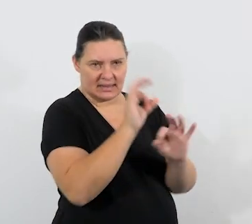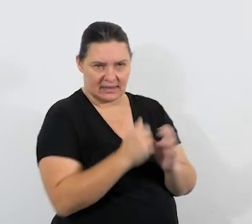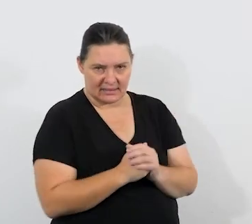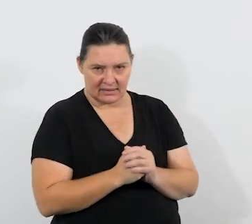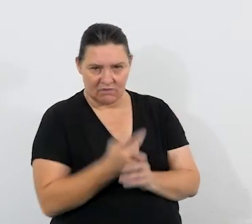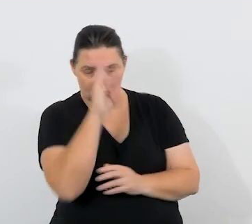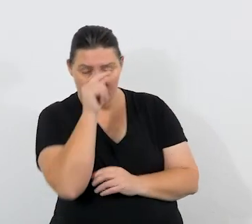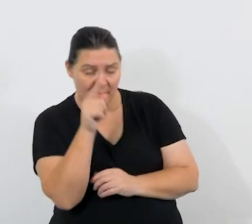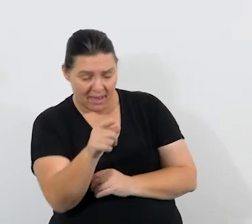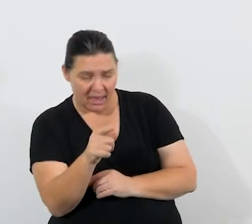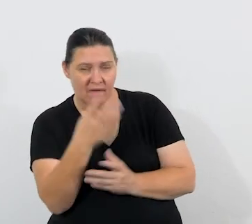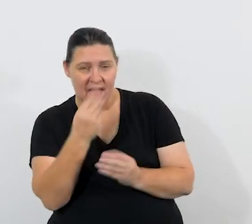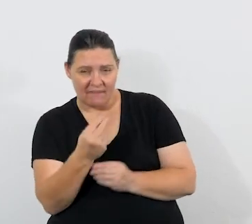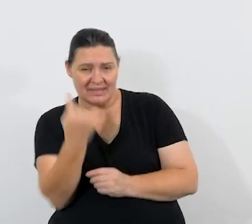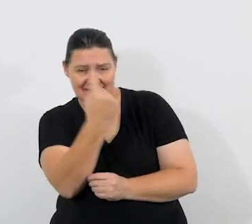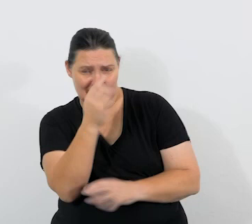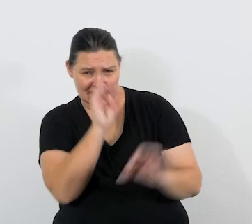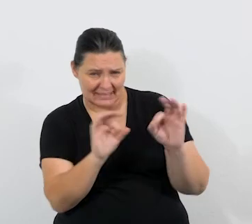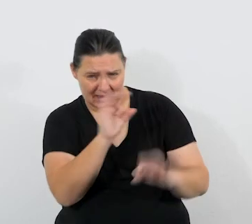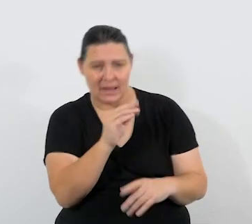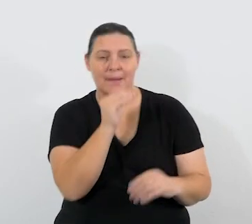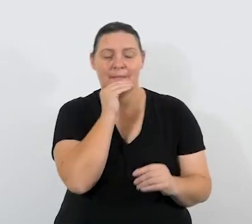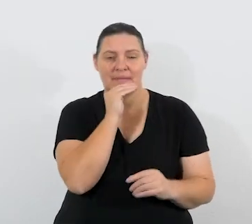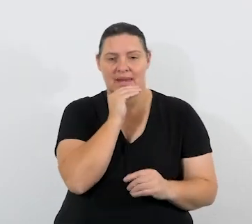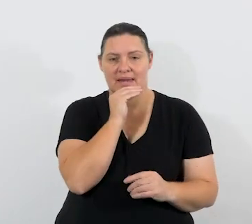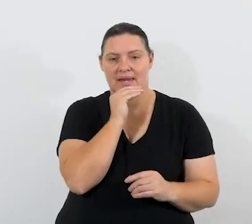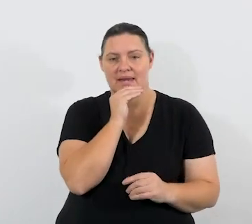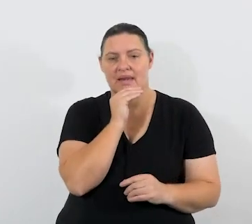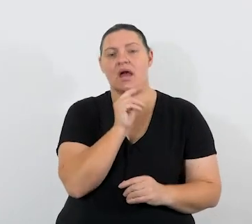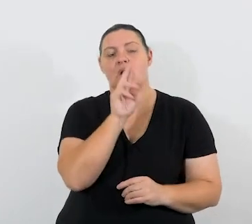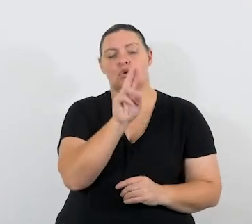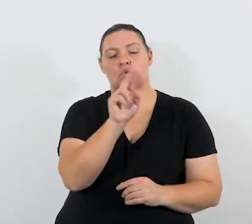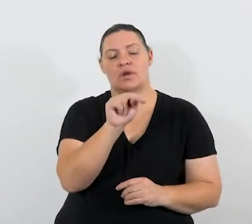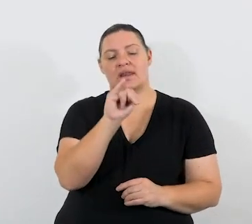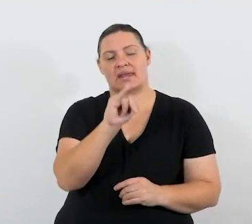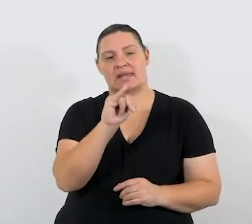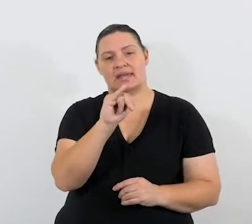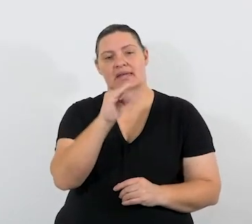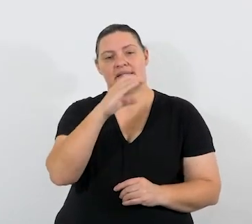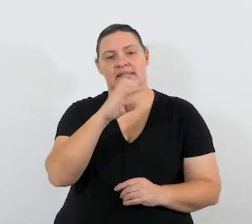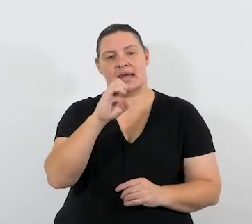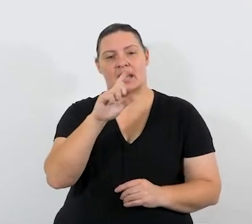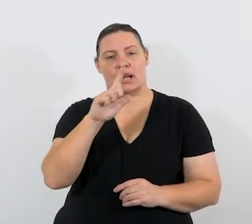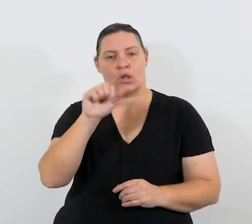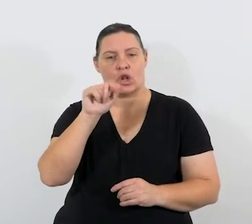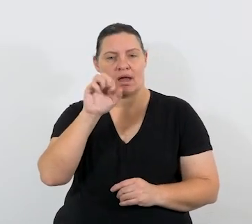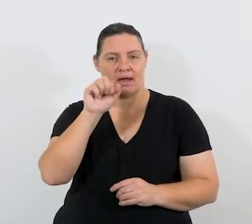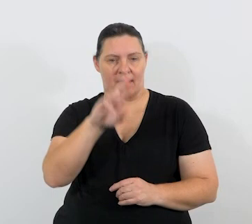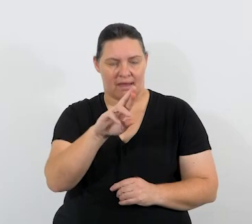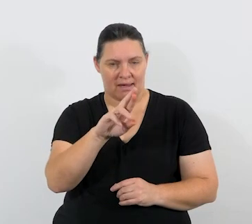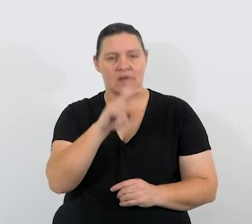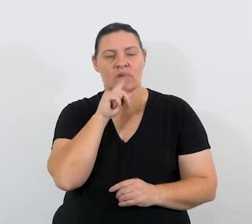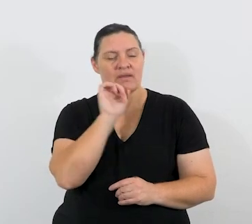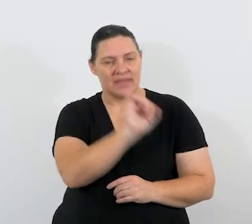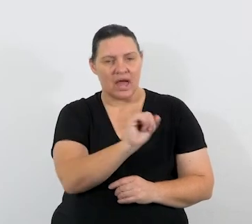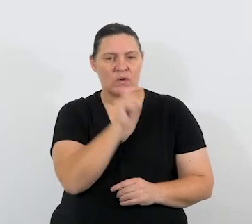cell. If you remember, we said if it has a single cell, that means it is unicellular. So the individual cells